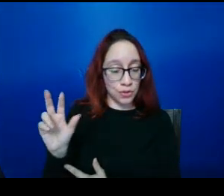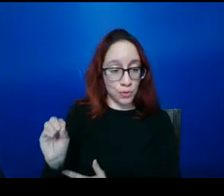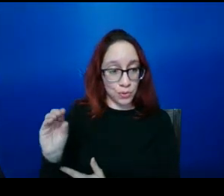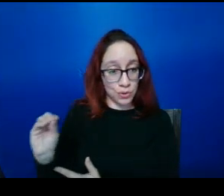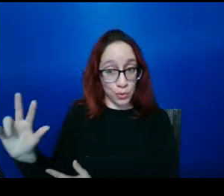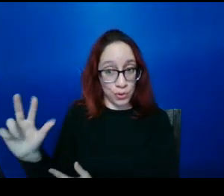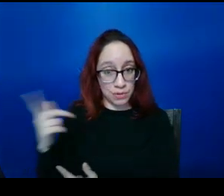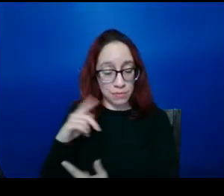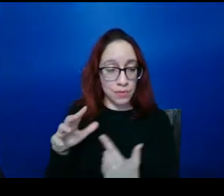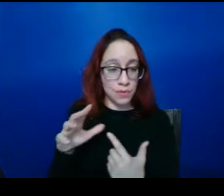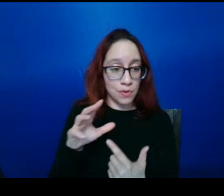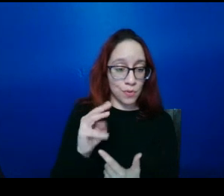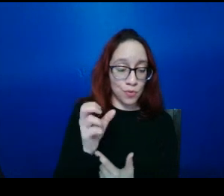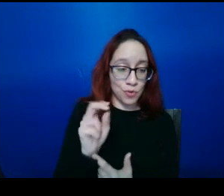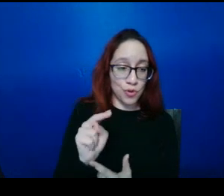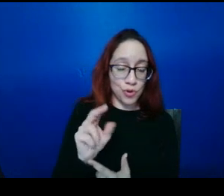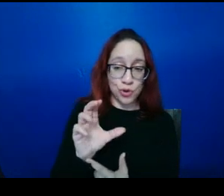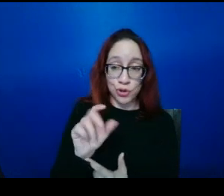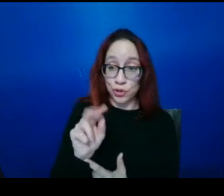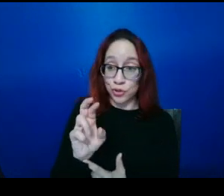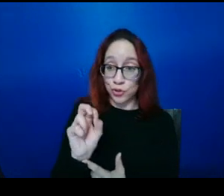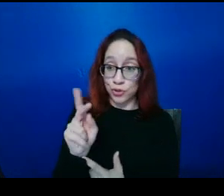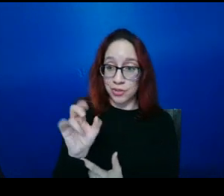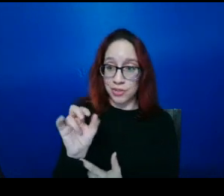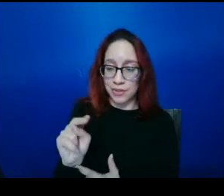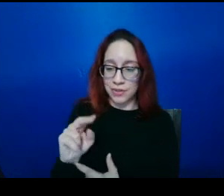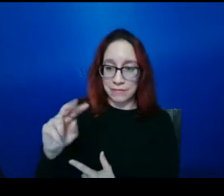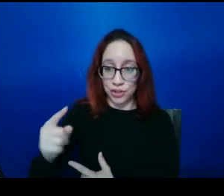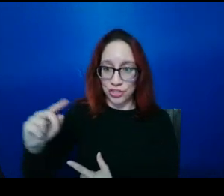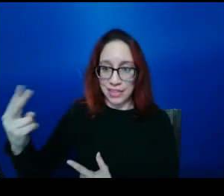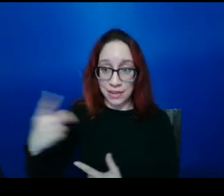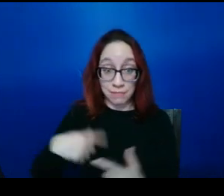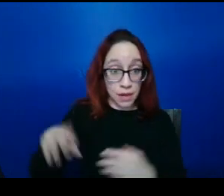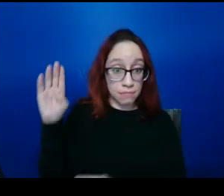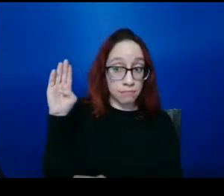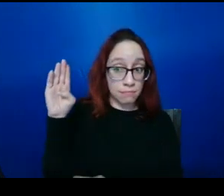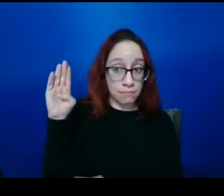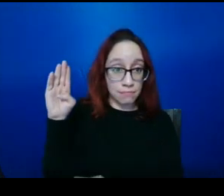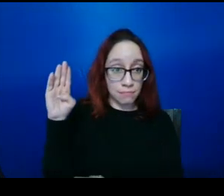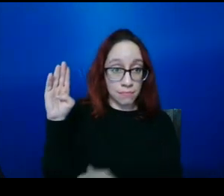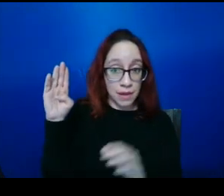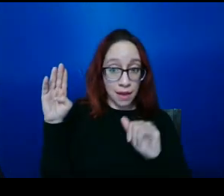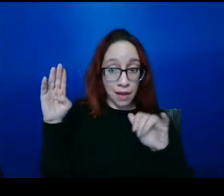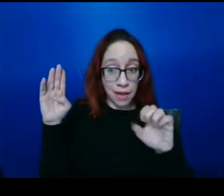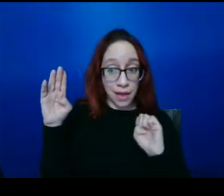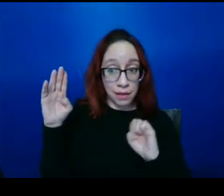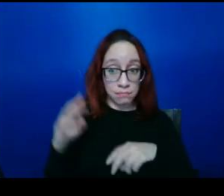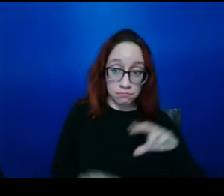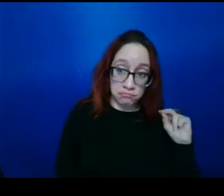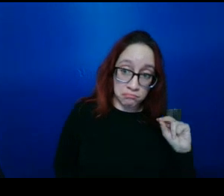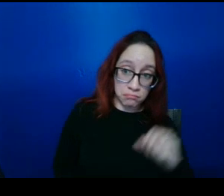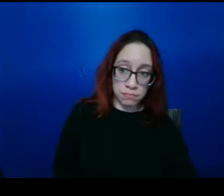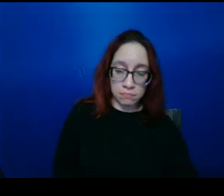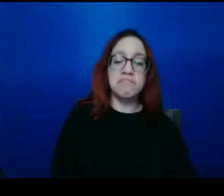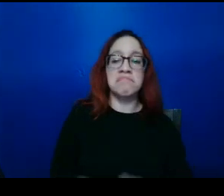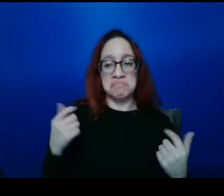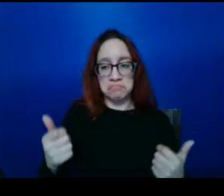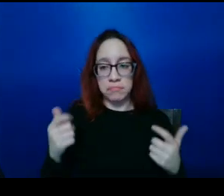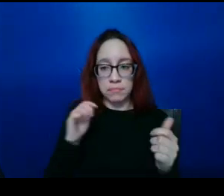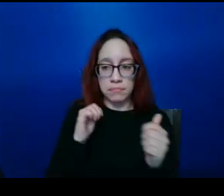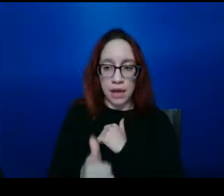We have a motion from Commissioner Turkin, a second from Commissioner Hay. All those in favor say aye. Aye. All those opposed say no. The ayes have it.